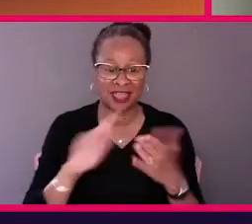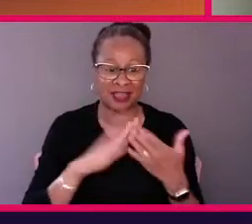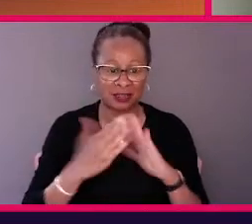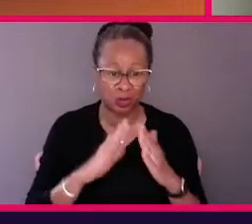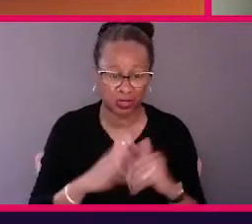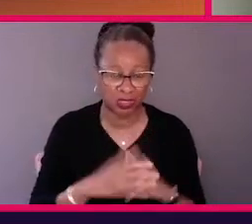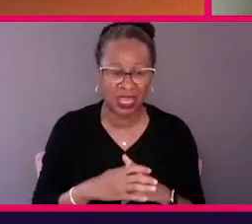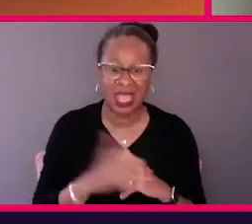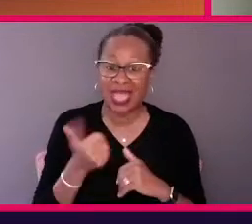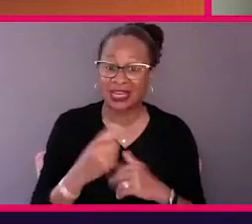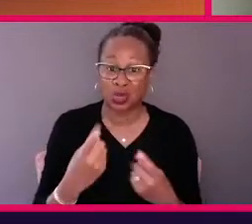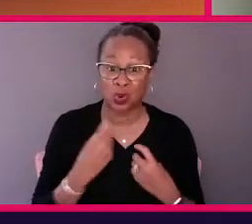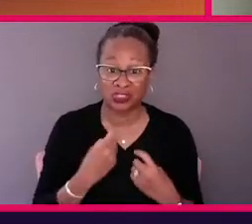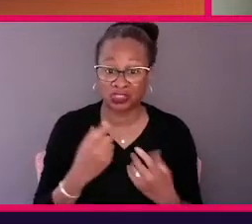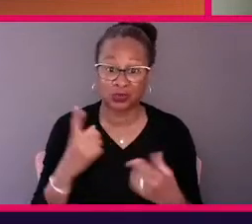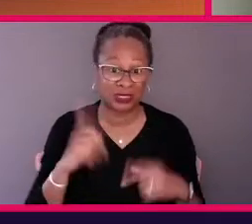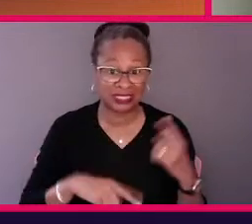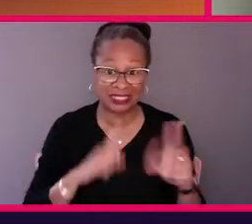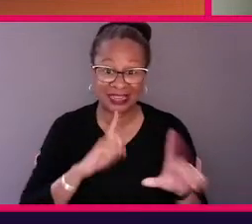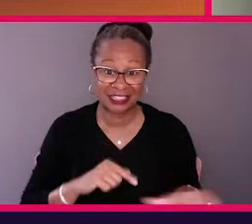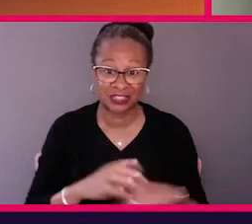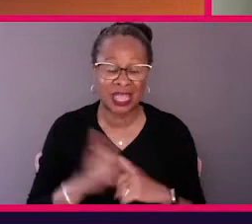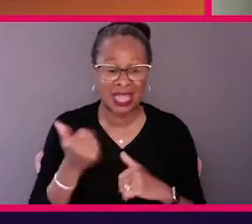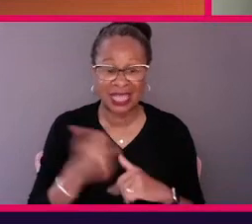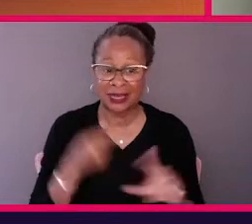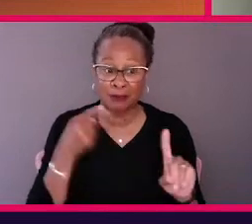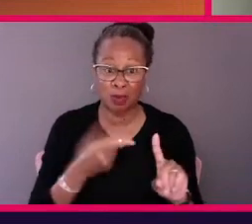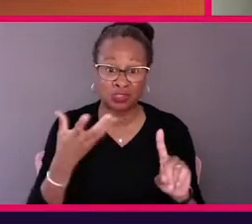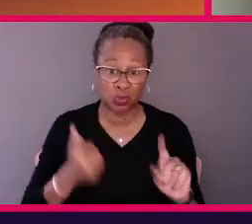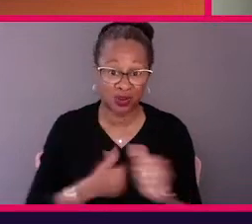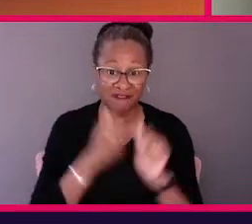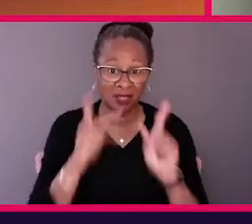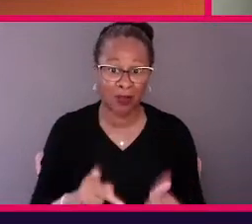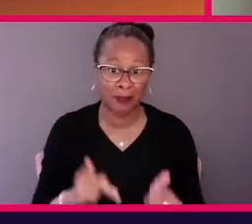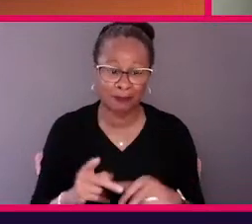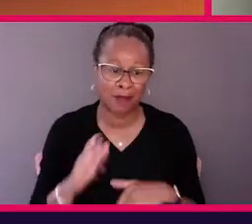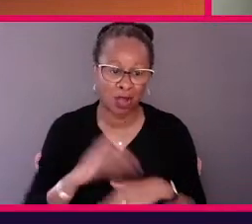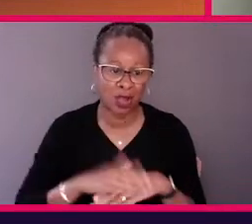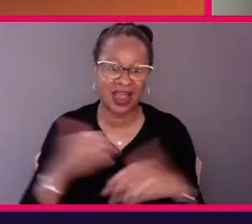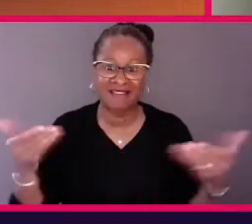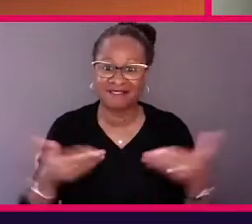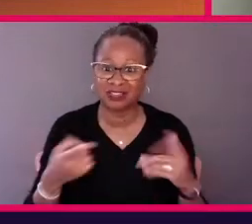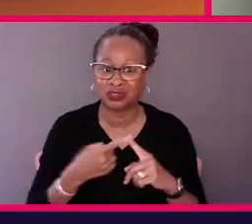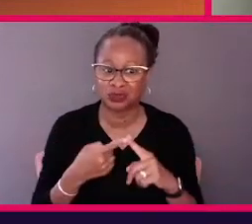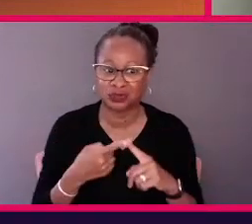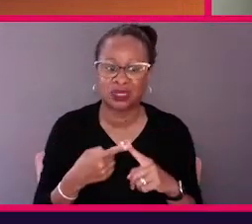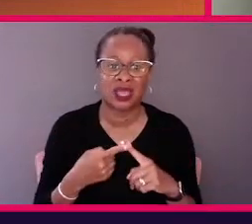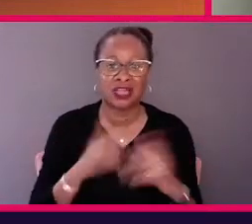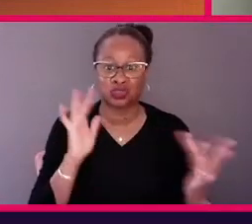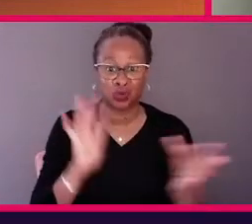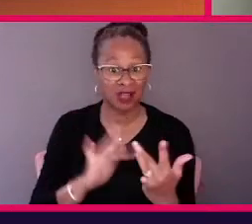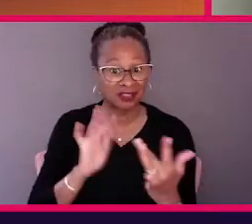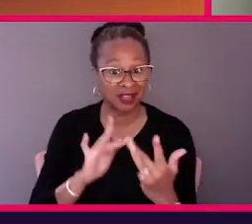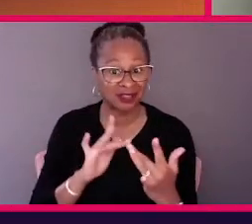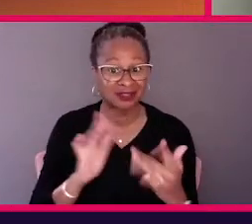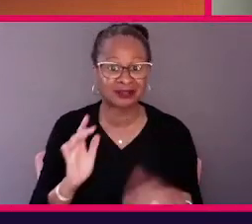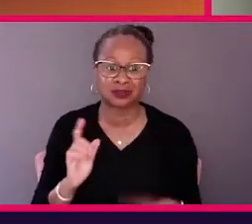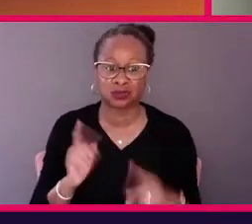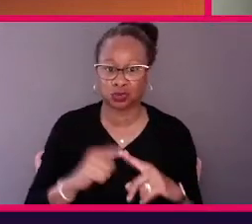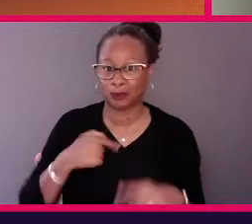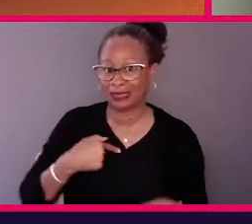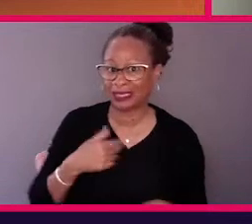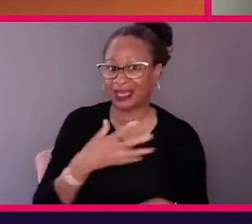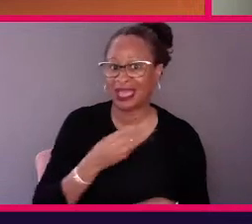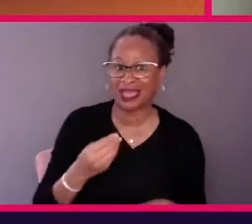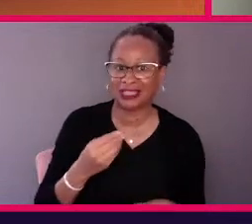any points that were raised here in this space that you want to follow up on, I invite you to reach out to me and to